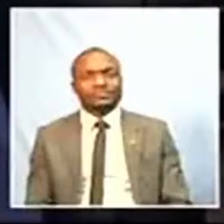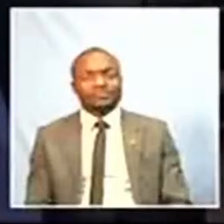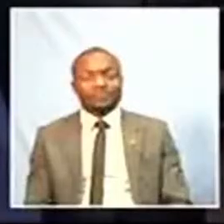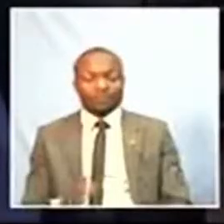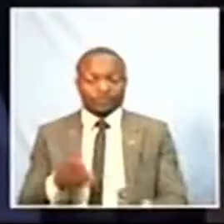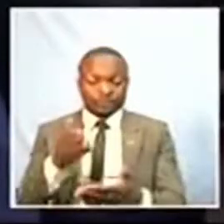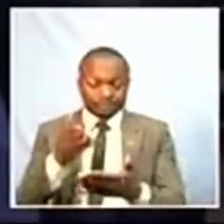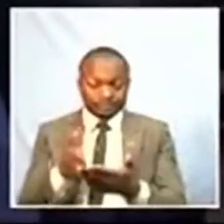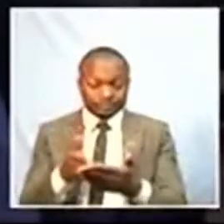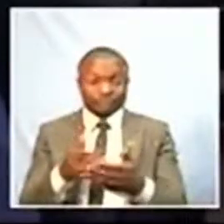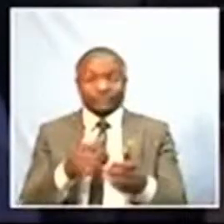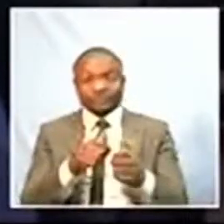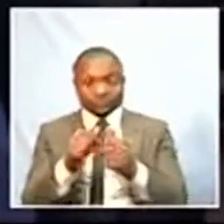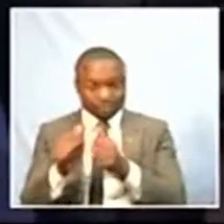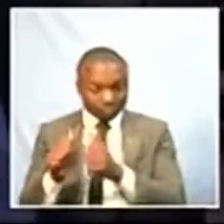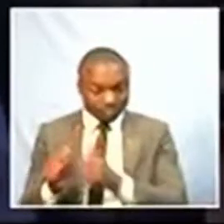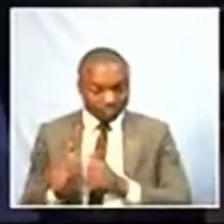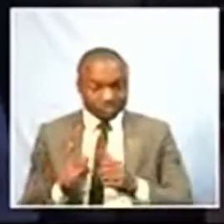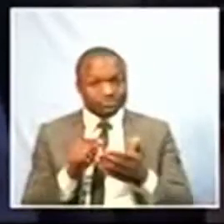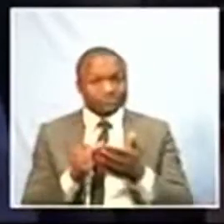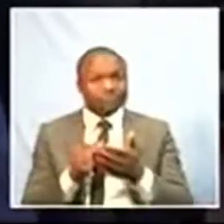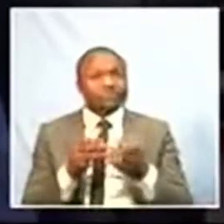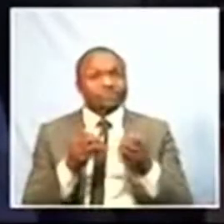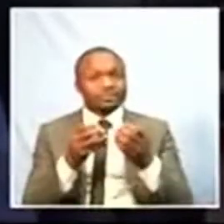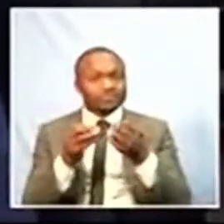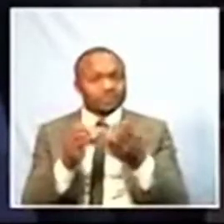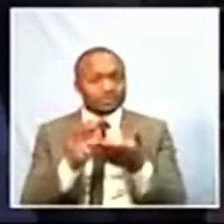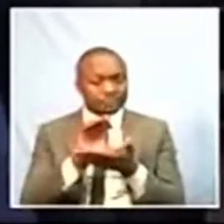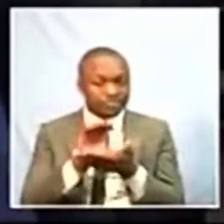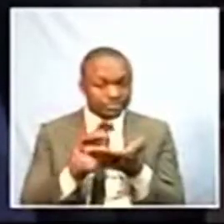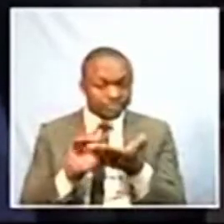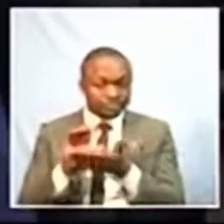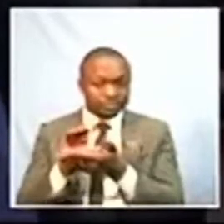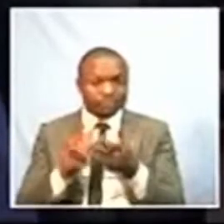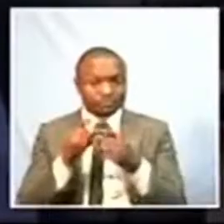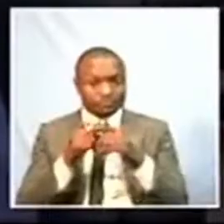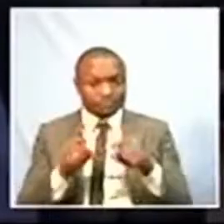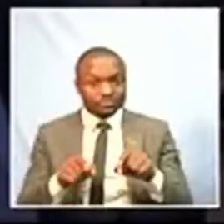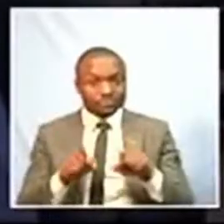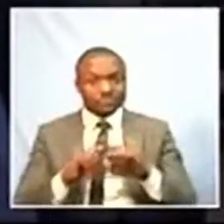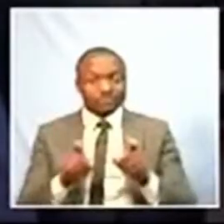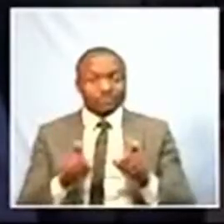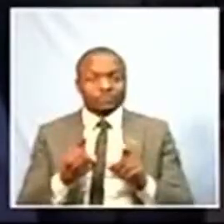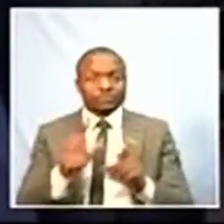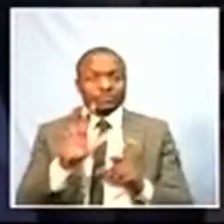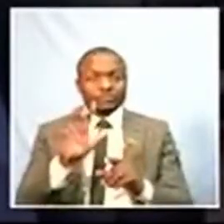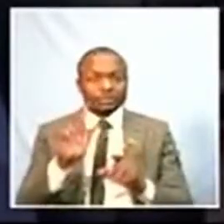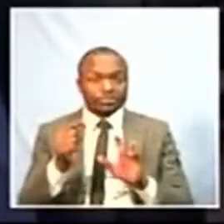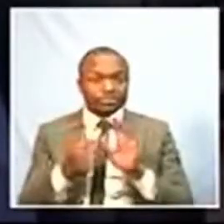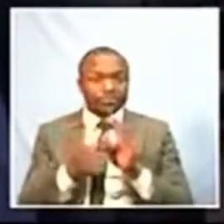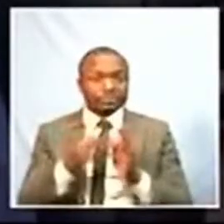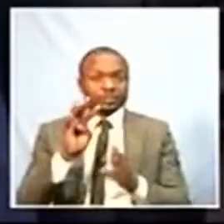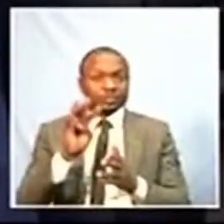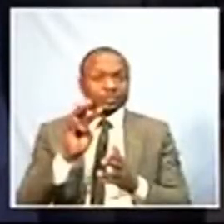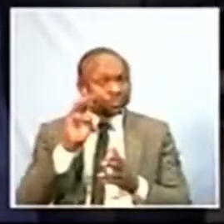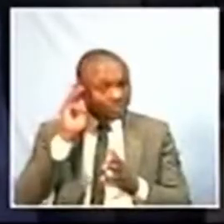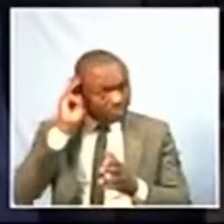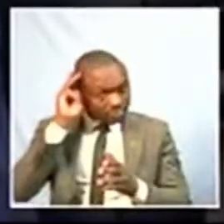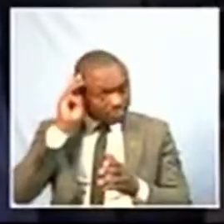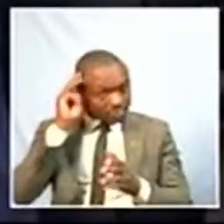this action, this irregular withdrawal, Chair, was done contrary to section 3.426 of the Ministry of